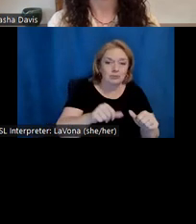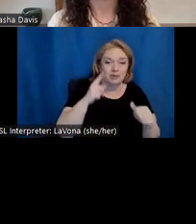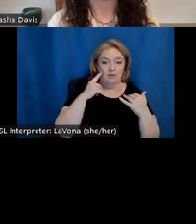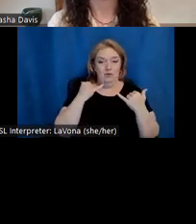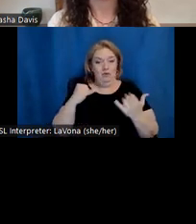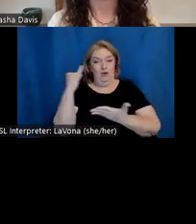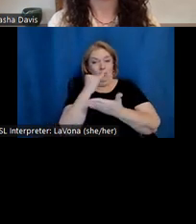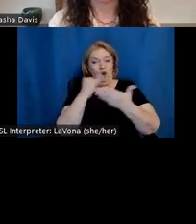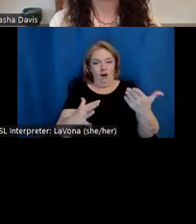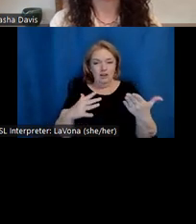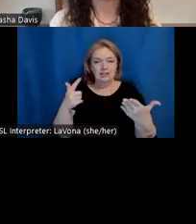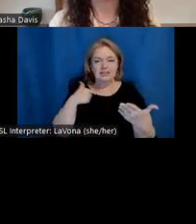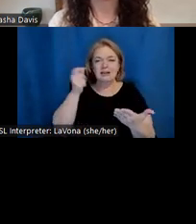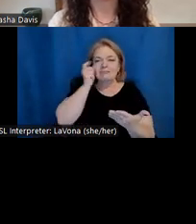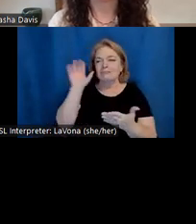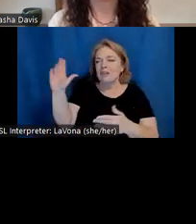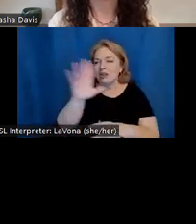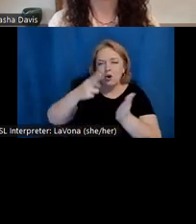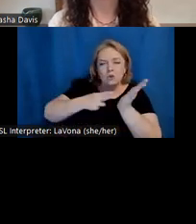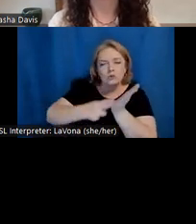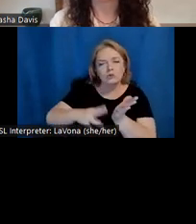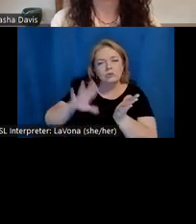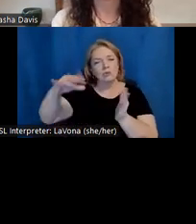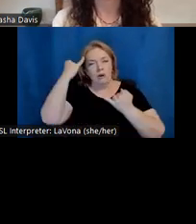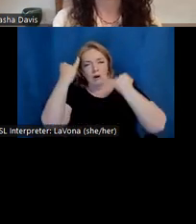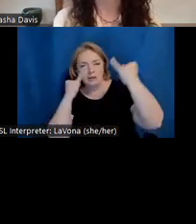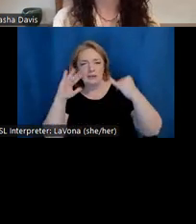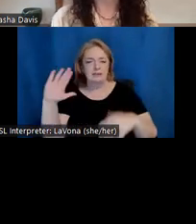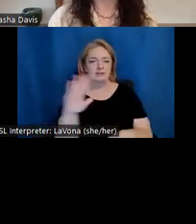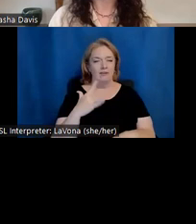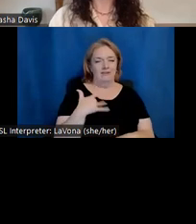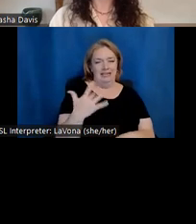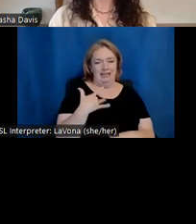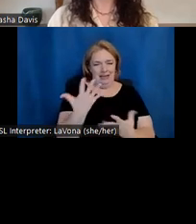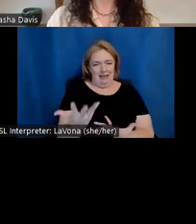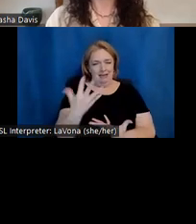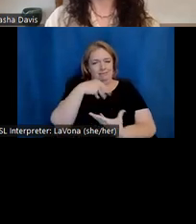measure of truth and meaning in my life, and in my life, my work."